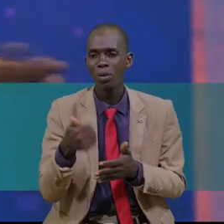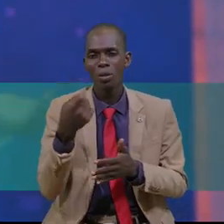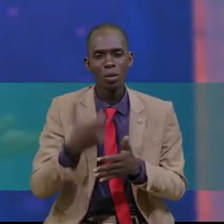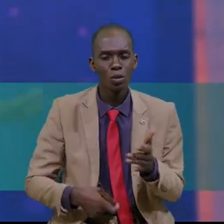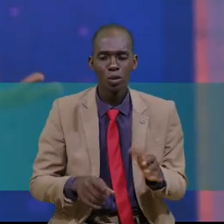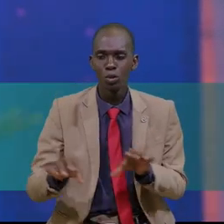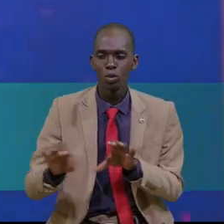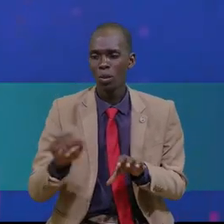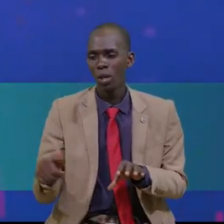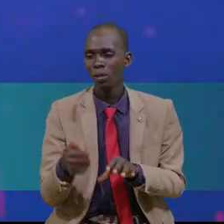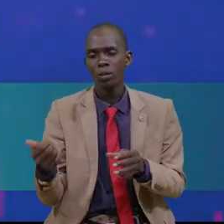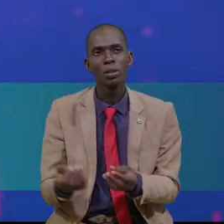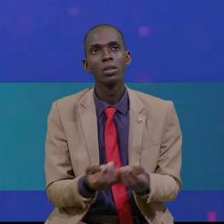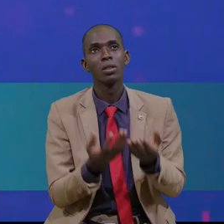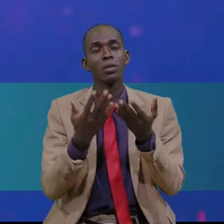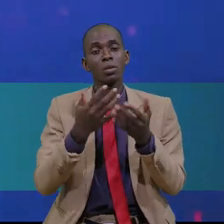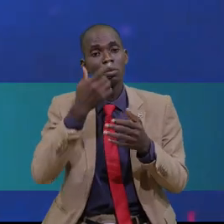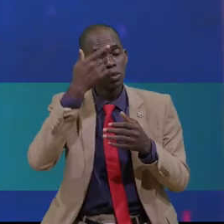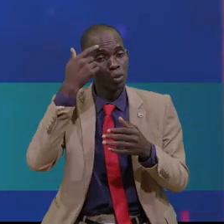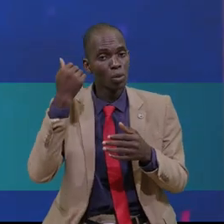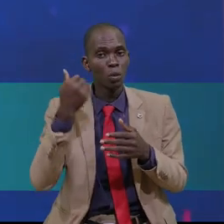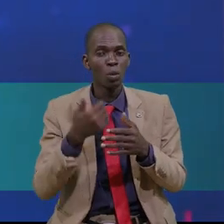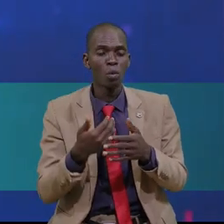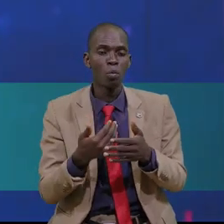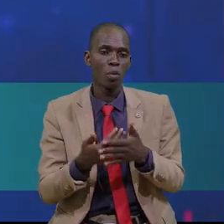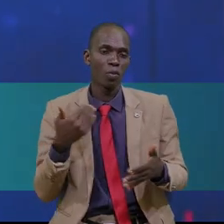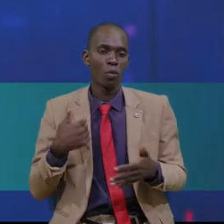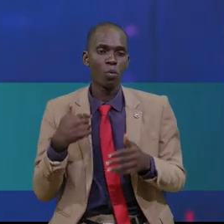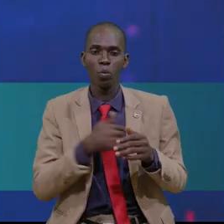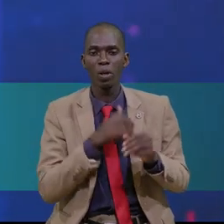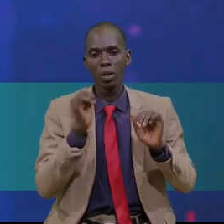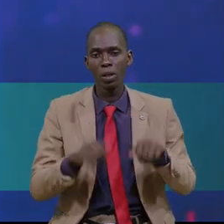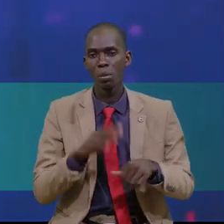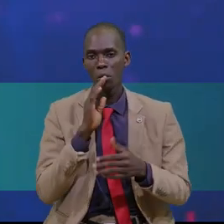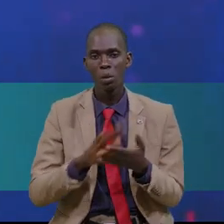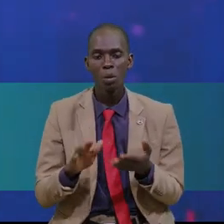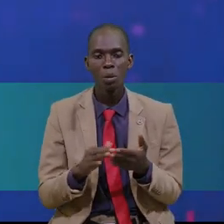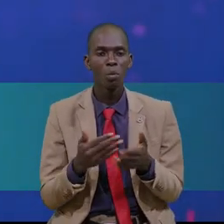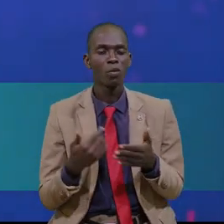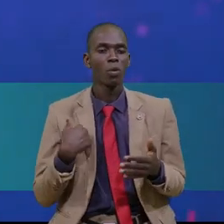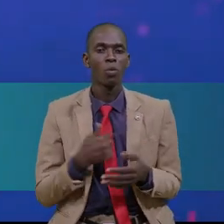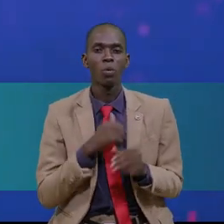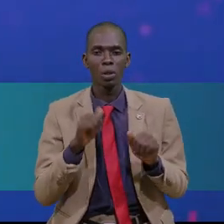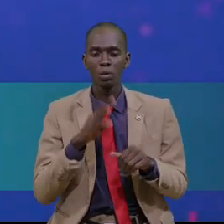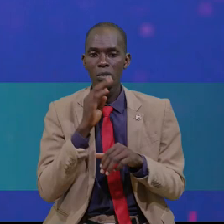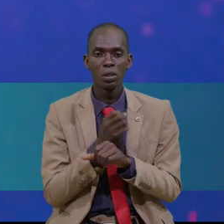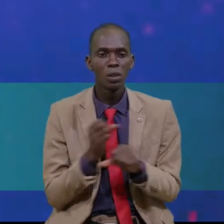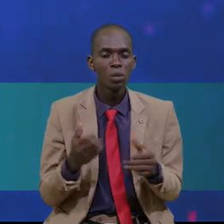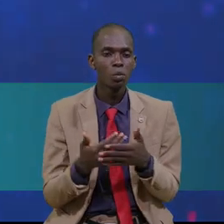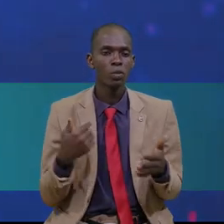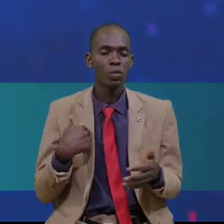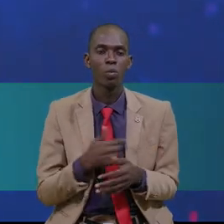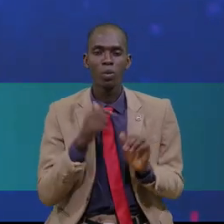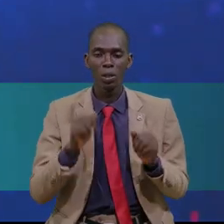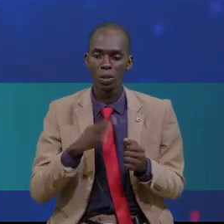another sacrifice, because before we can be pardoned, before we can be saved, before we can be purged,